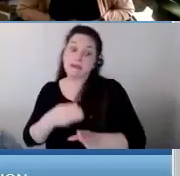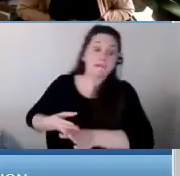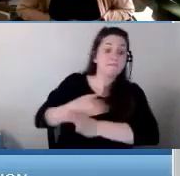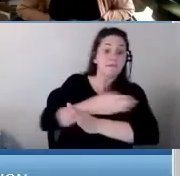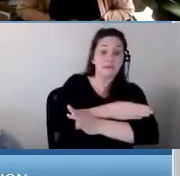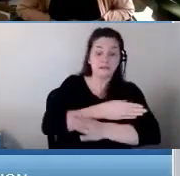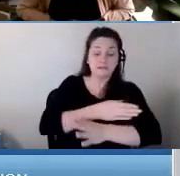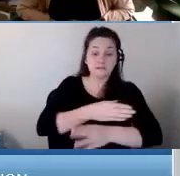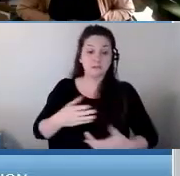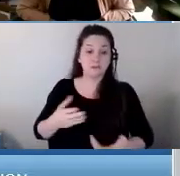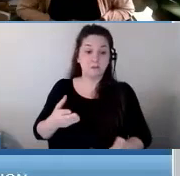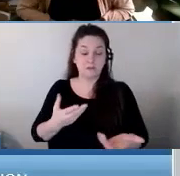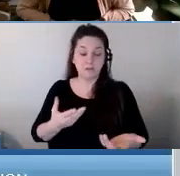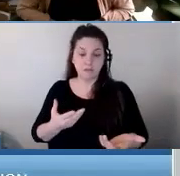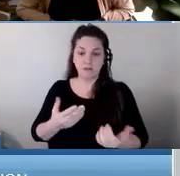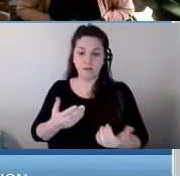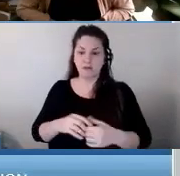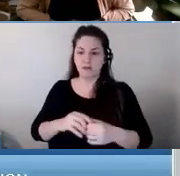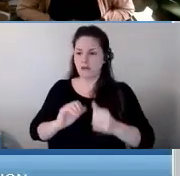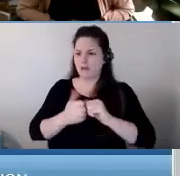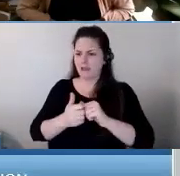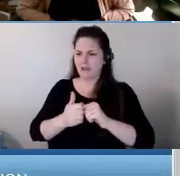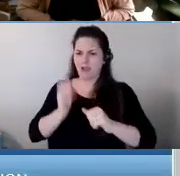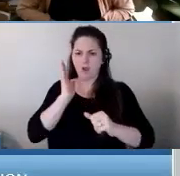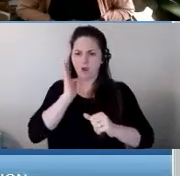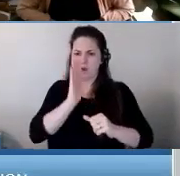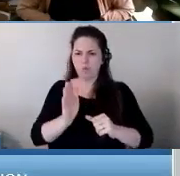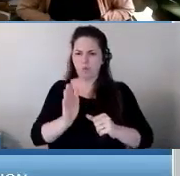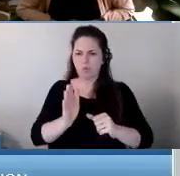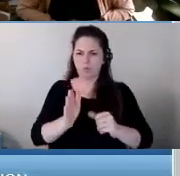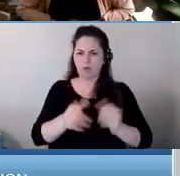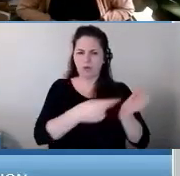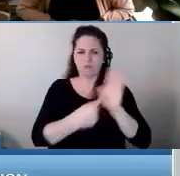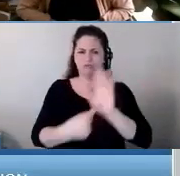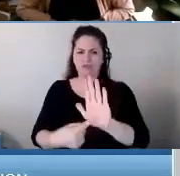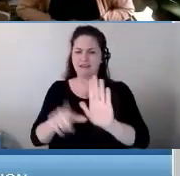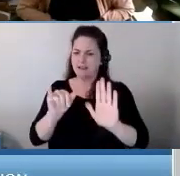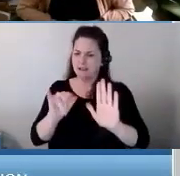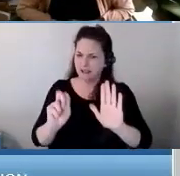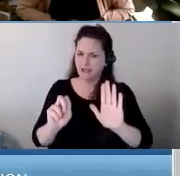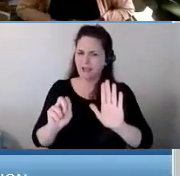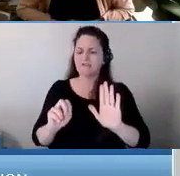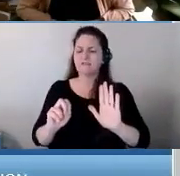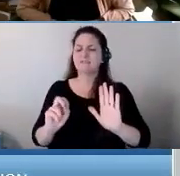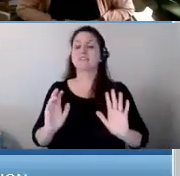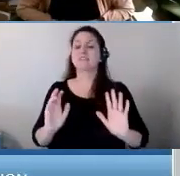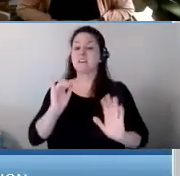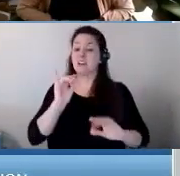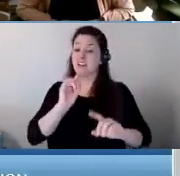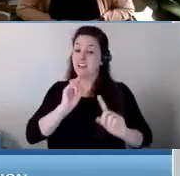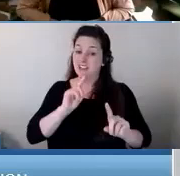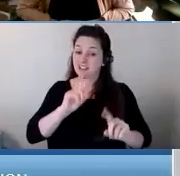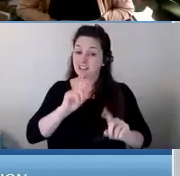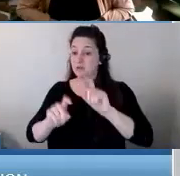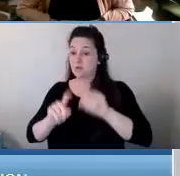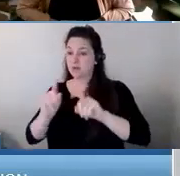then how is one going to bring it in live to a session, may require our